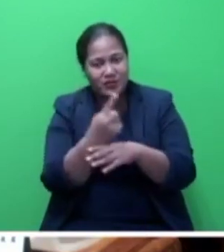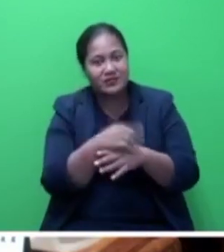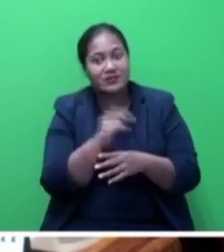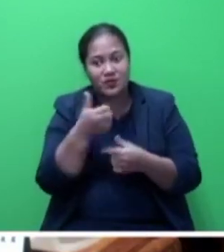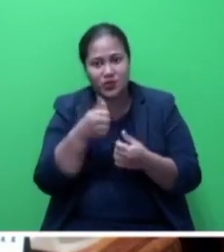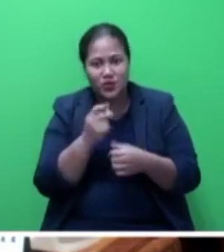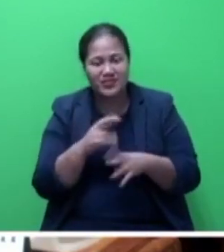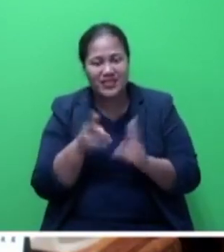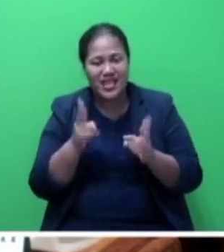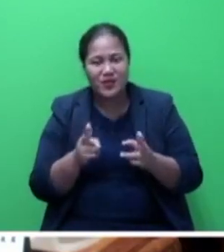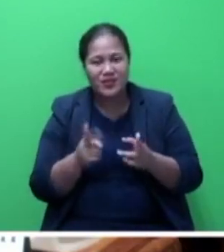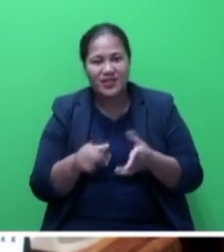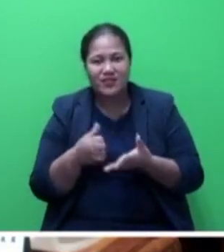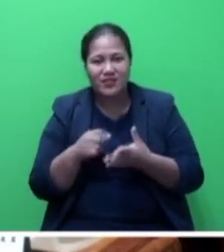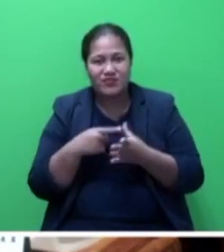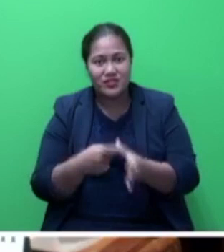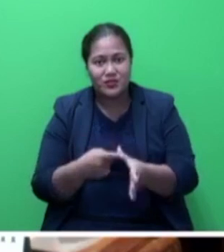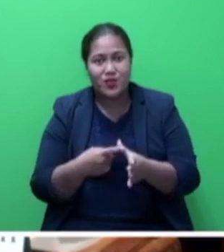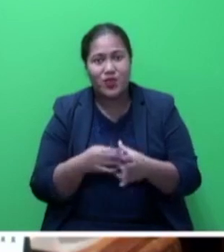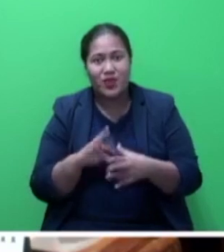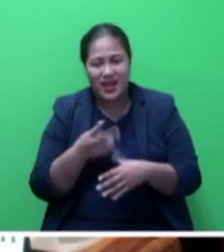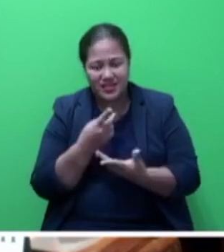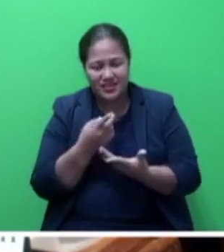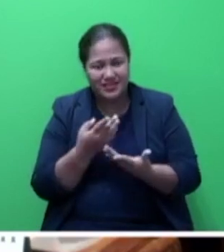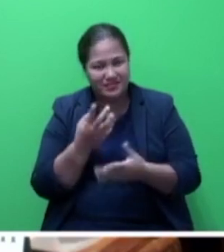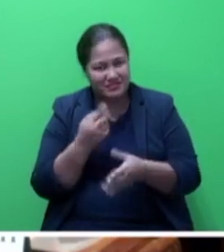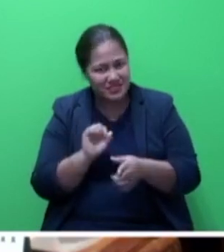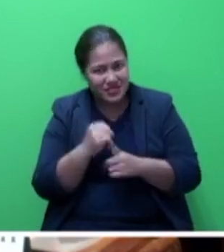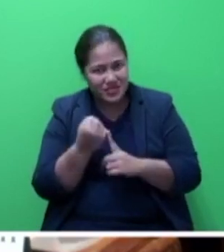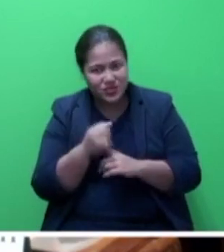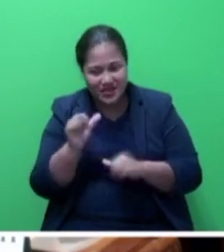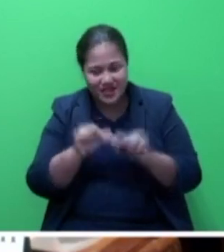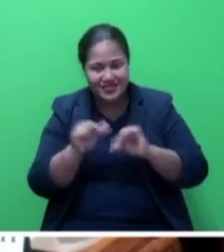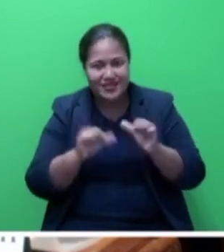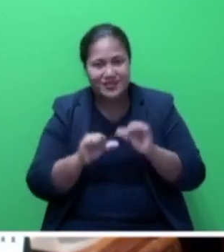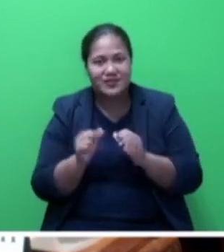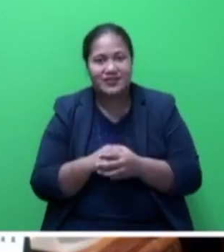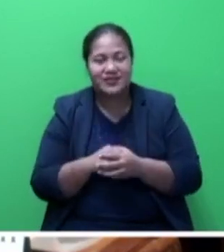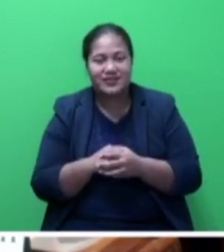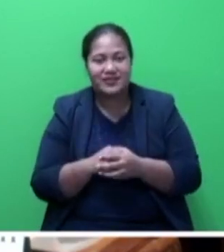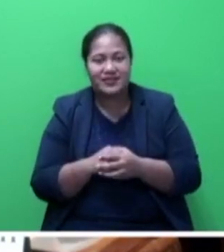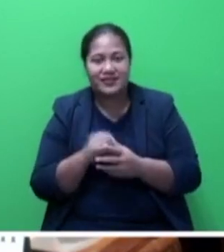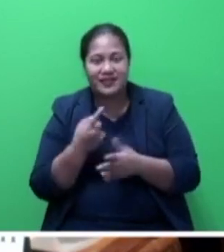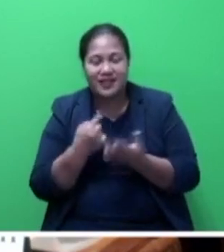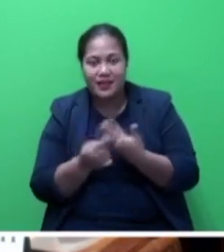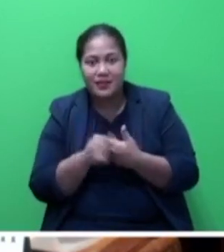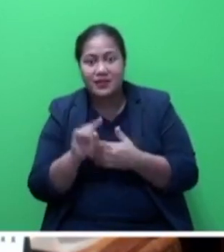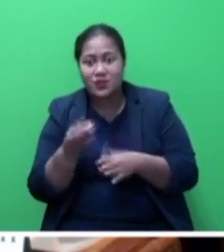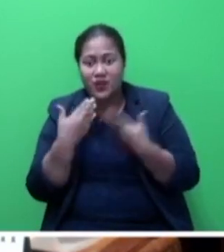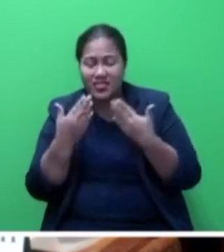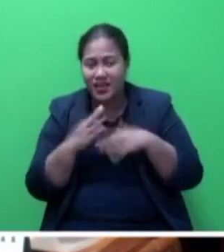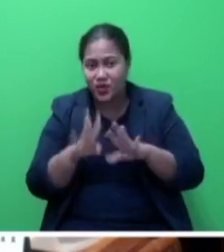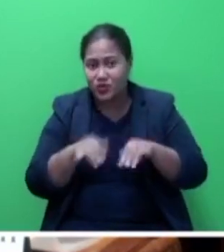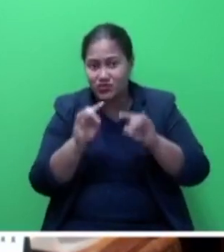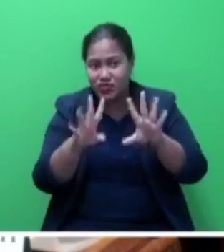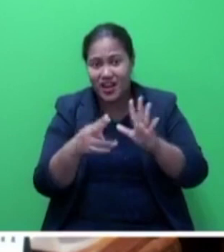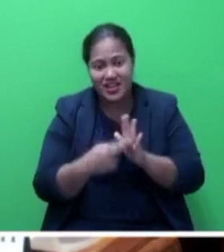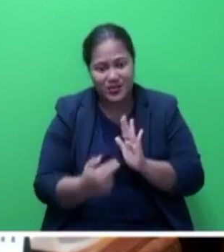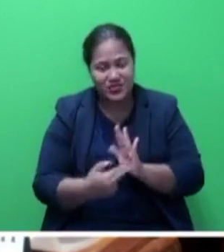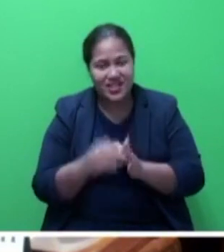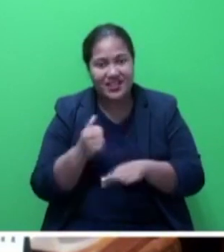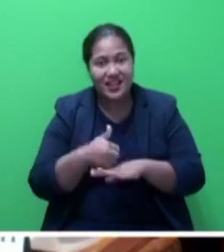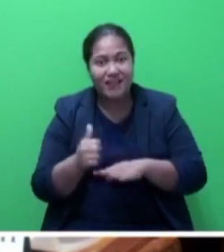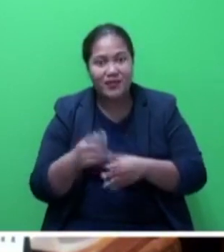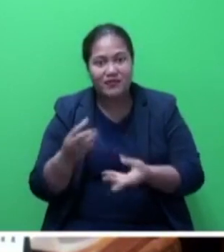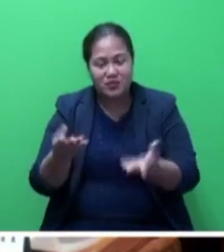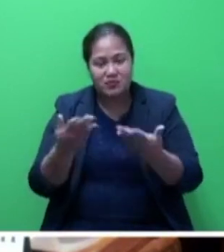humanitarian response and rapid situational assessment. We are thankful to the Australian government and New Zealand for providing us